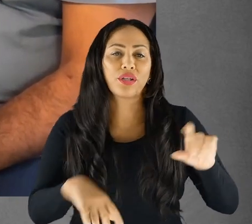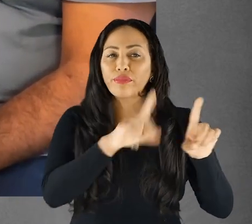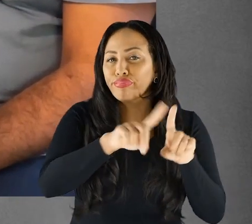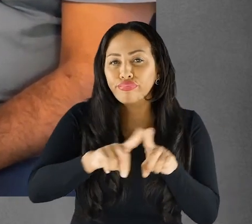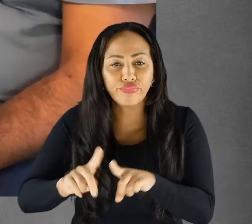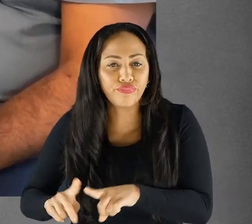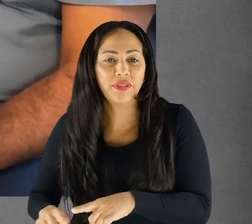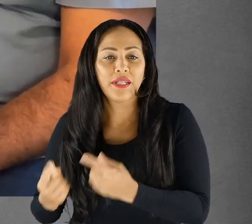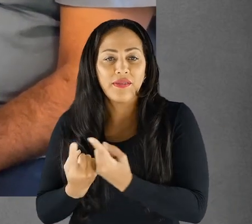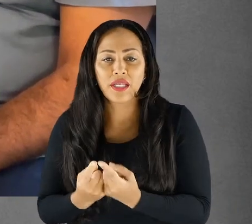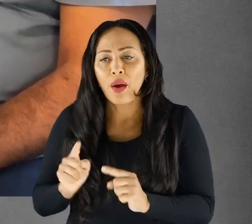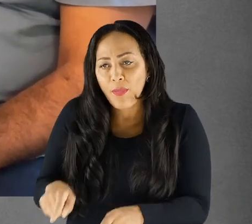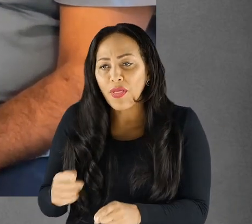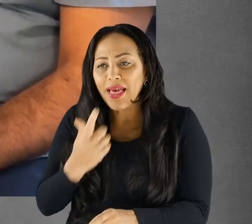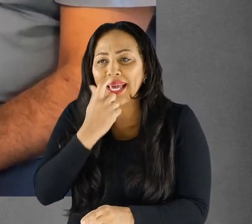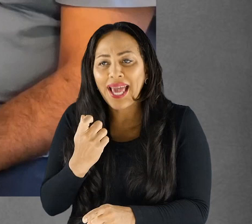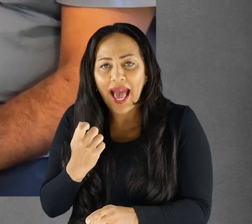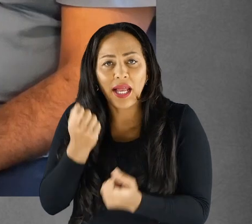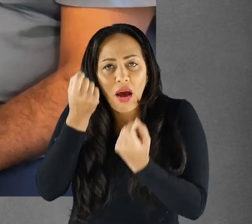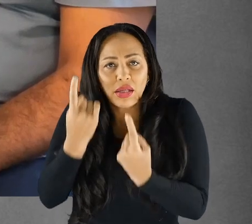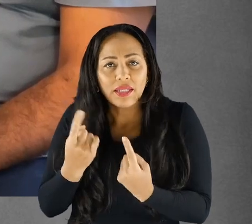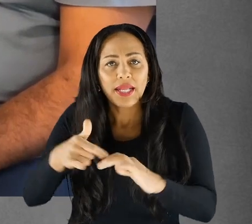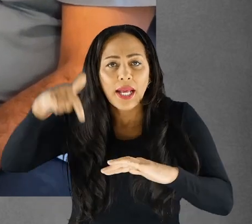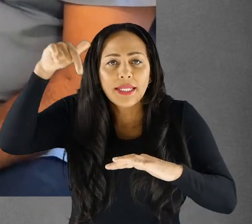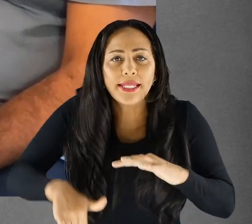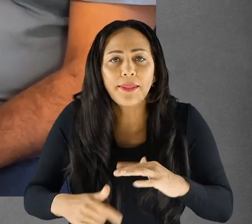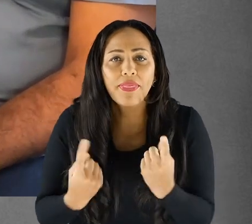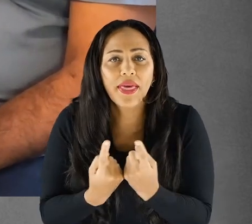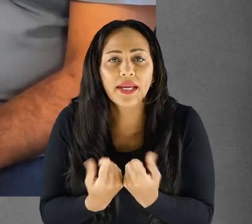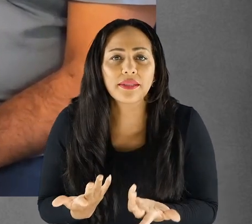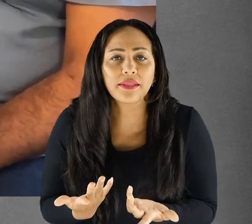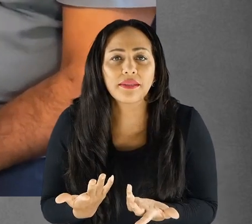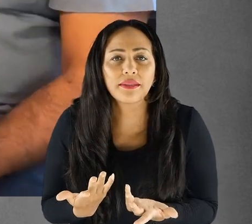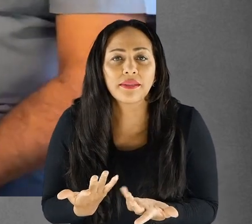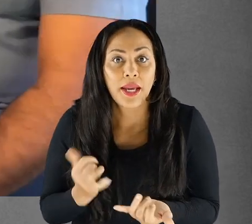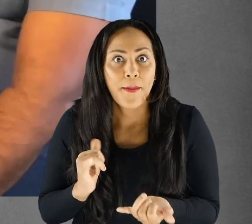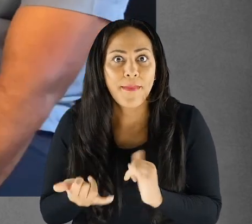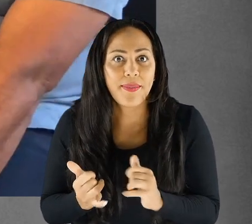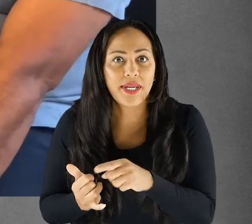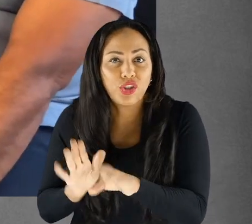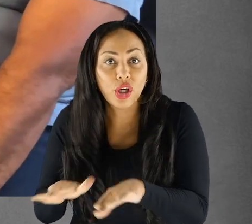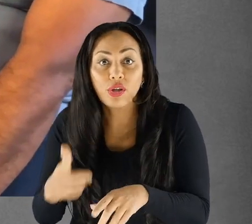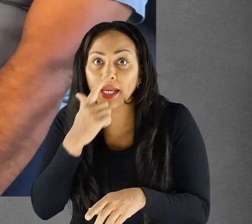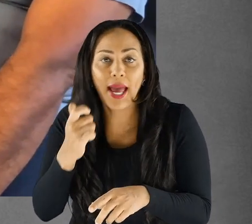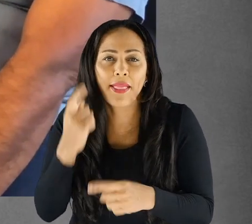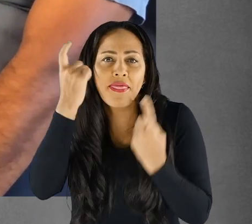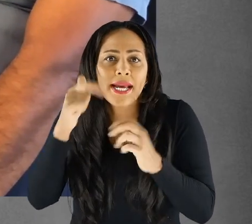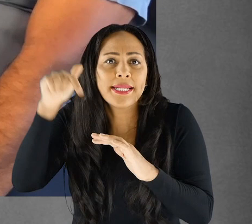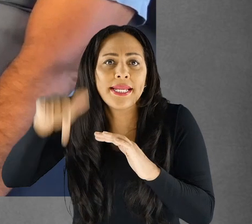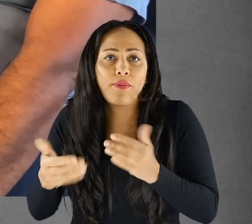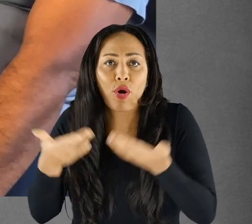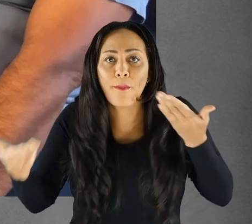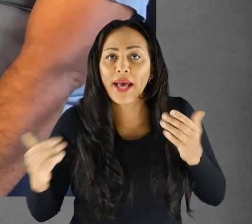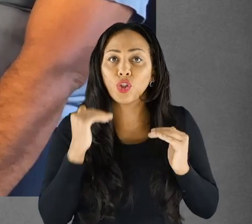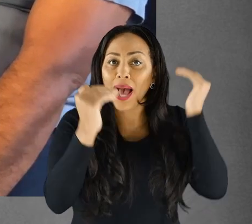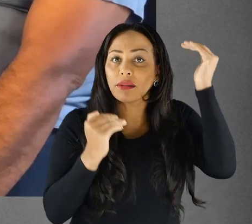like rainbows and flowers and unicorns, but they are capable of understanding something that's very profound. They haven't found, maybe they can get more profound